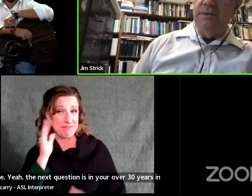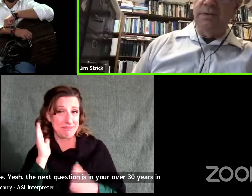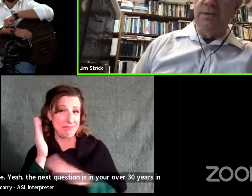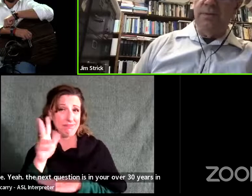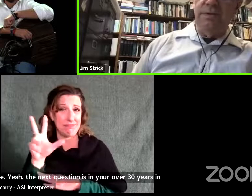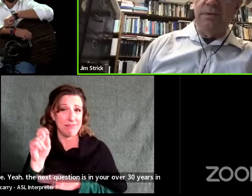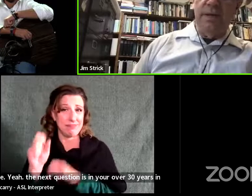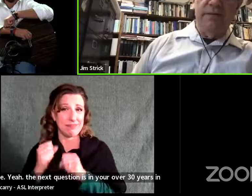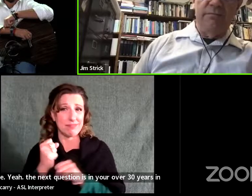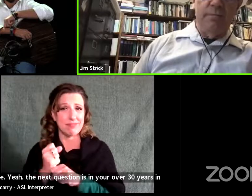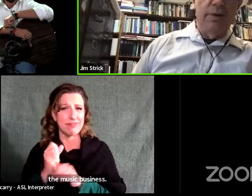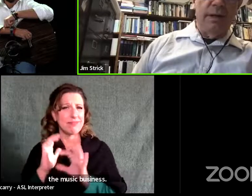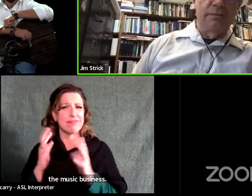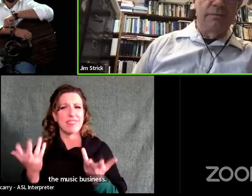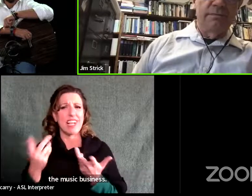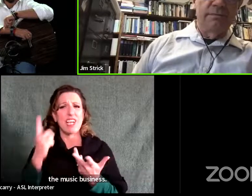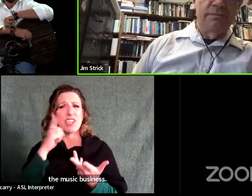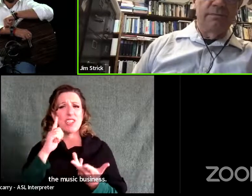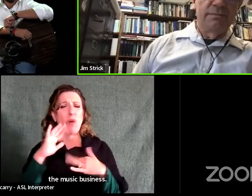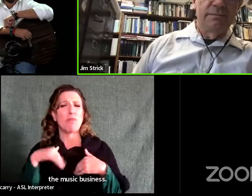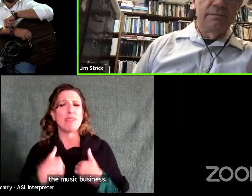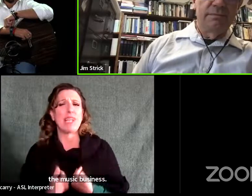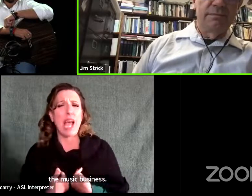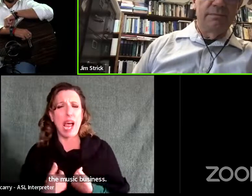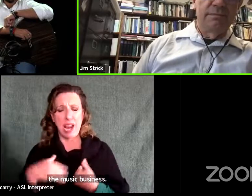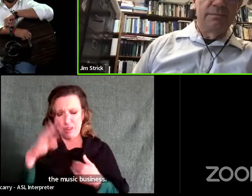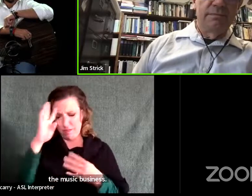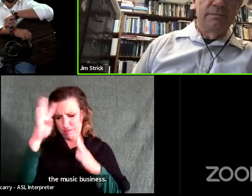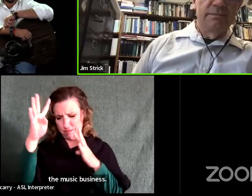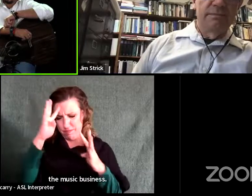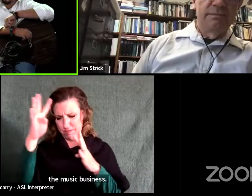how do you deal with creative burnout?